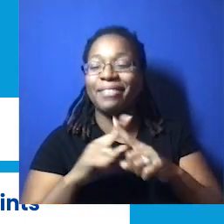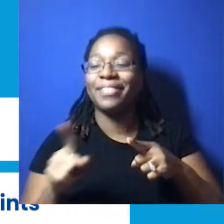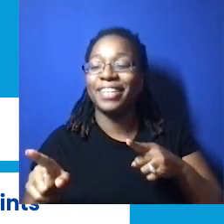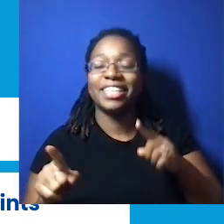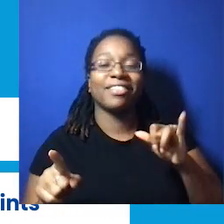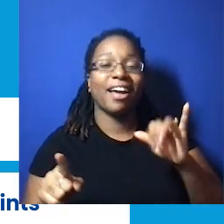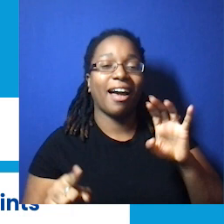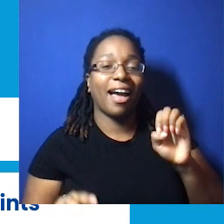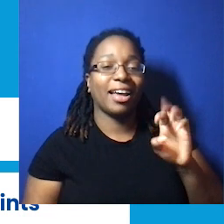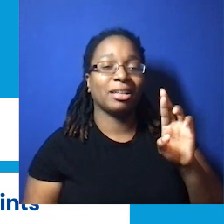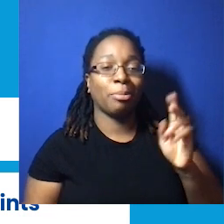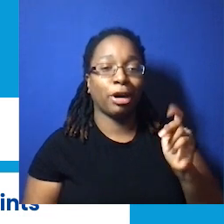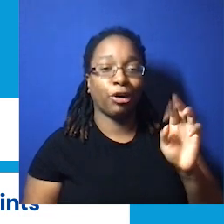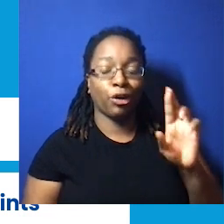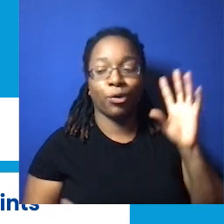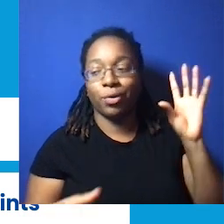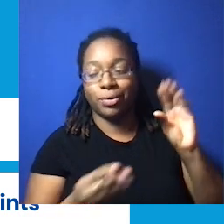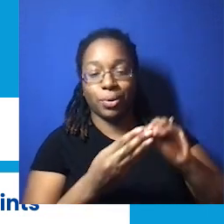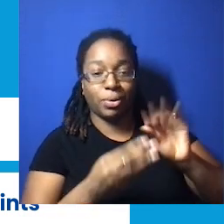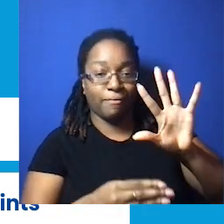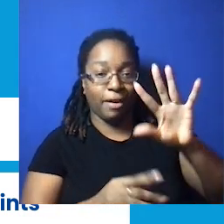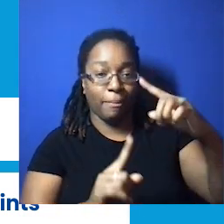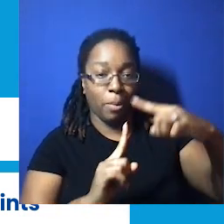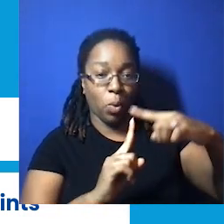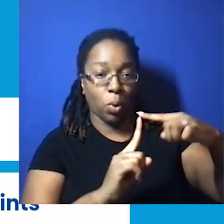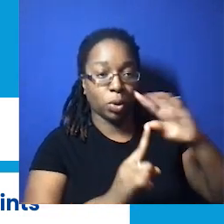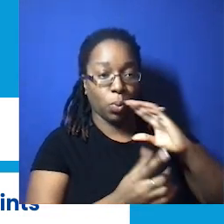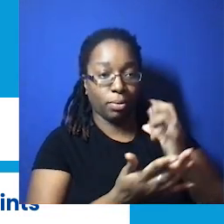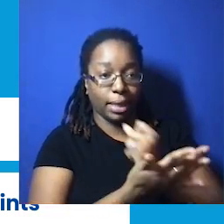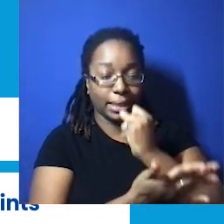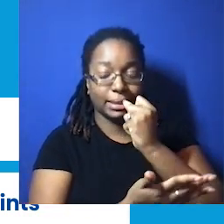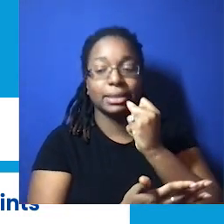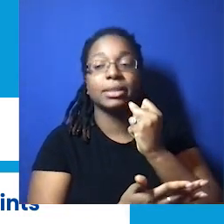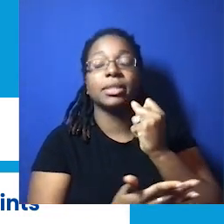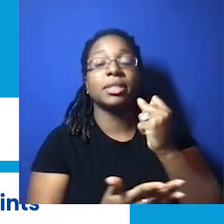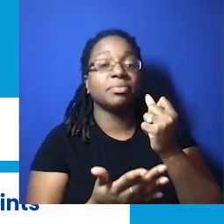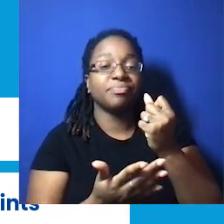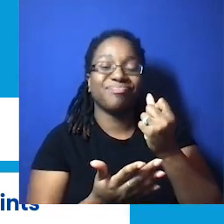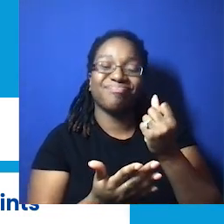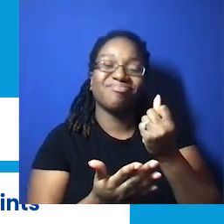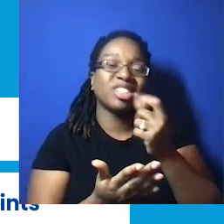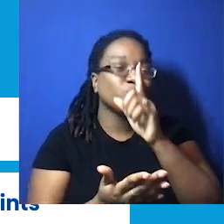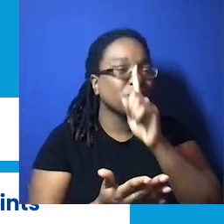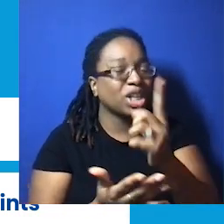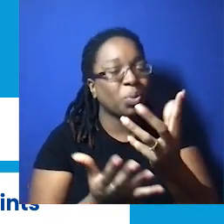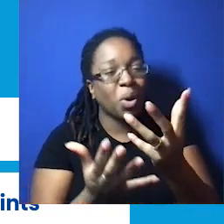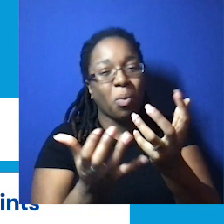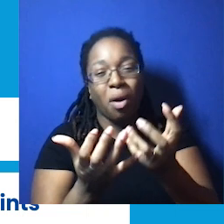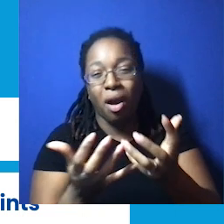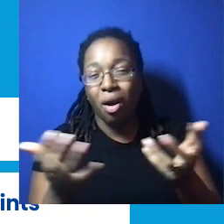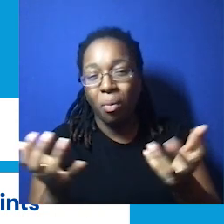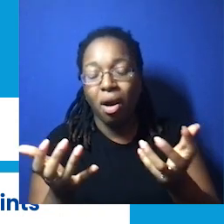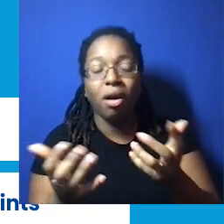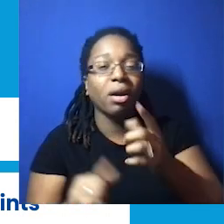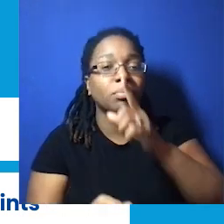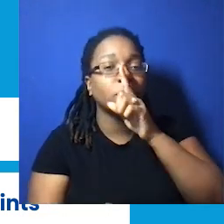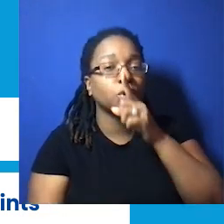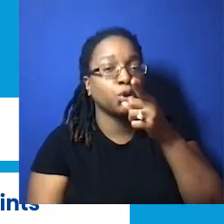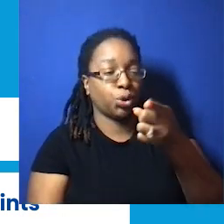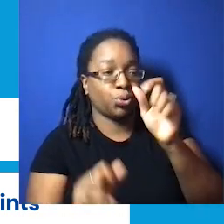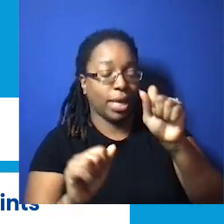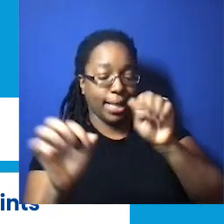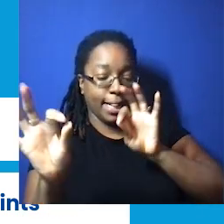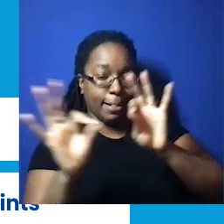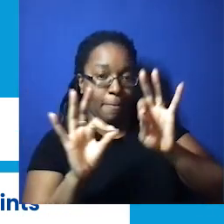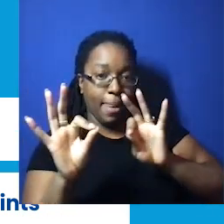icebreaker. This is a total of 5 points into this. And really what we're looking for in this section is that you demonstrate